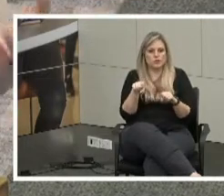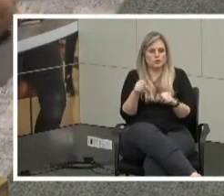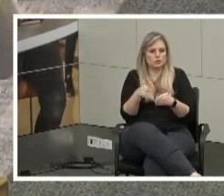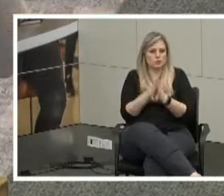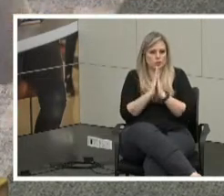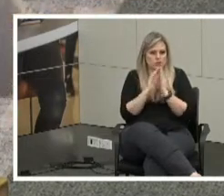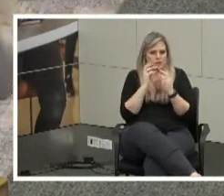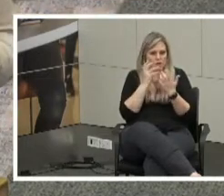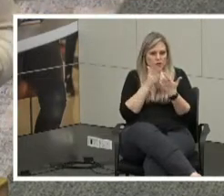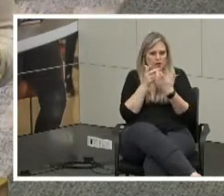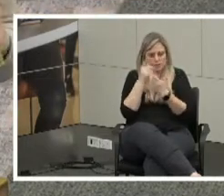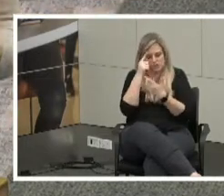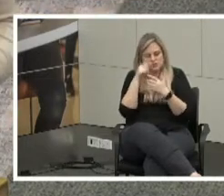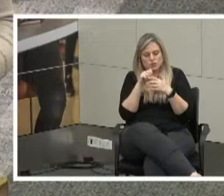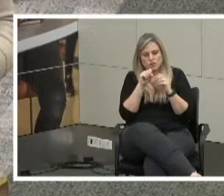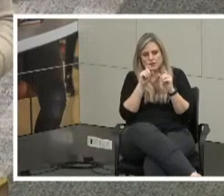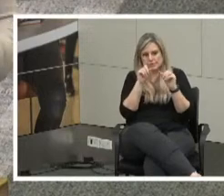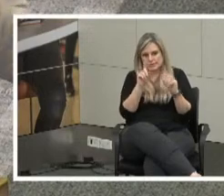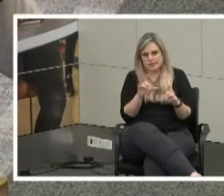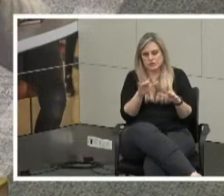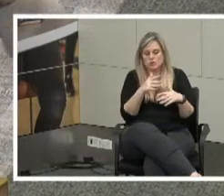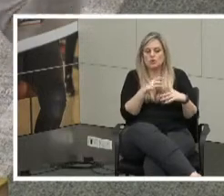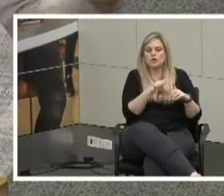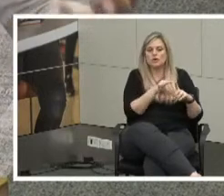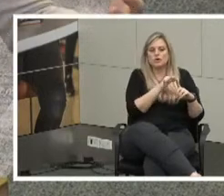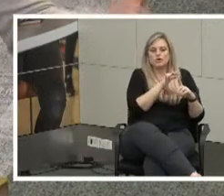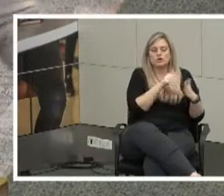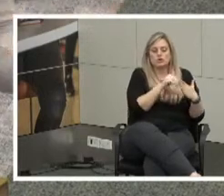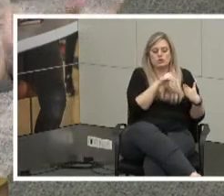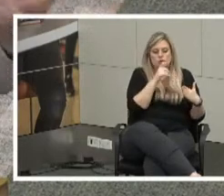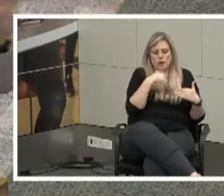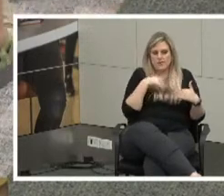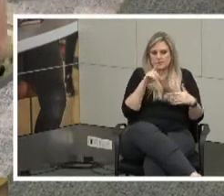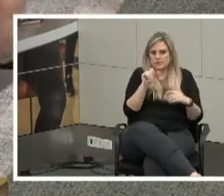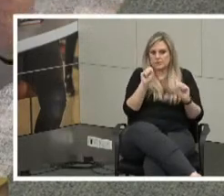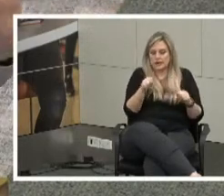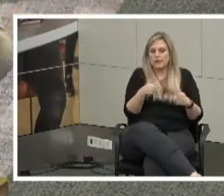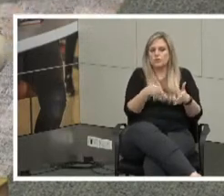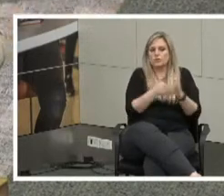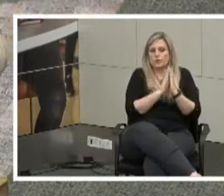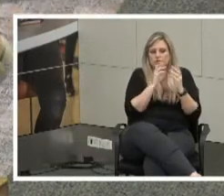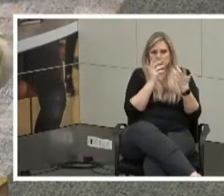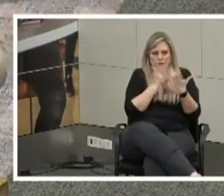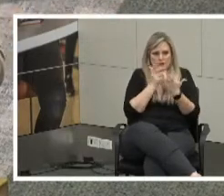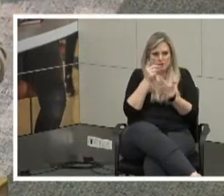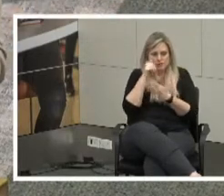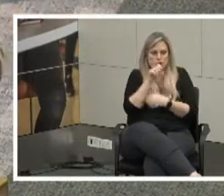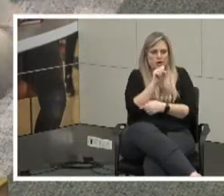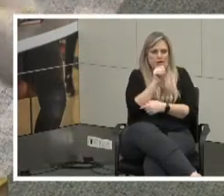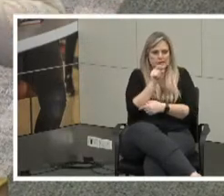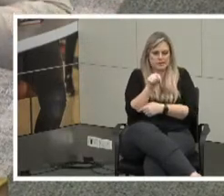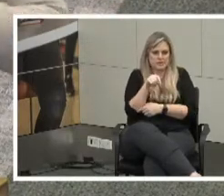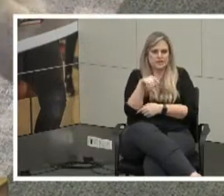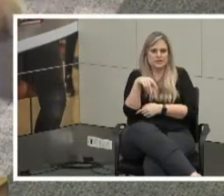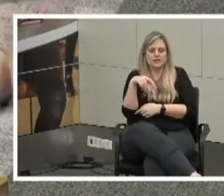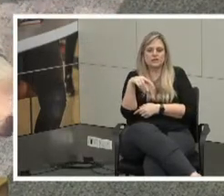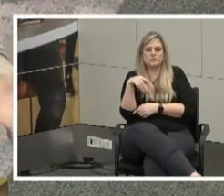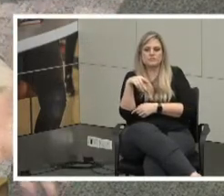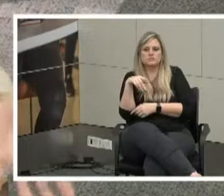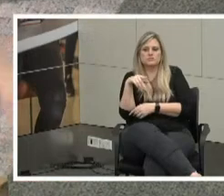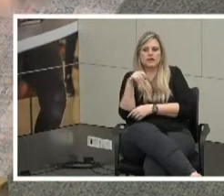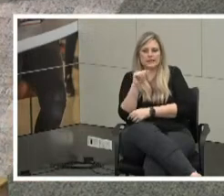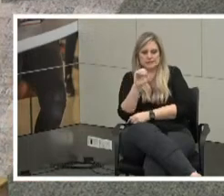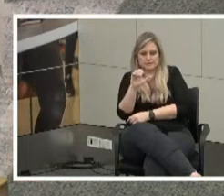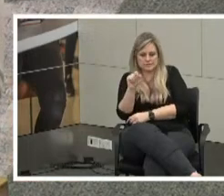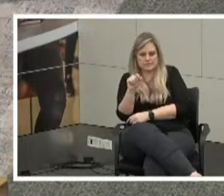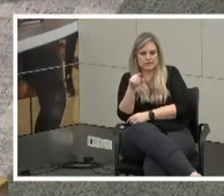tests um so the students or students with disabilities can request accommodations on the SAT the Act and the tsia so we're working with them